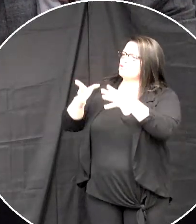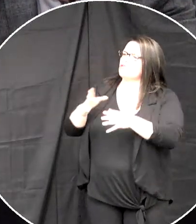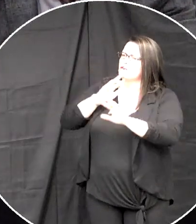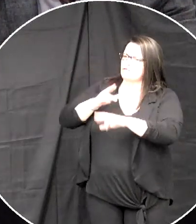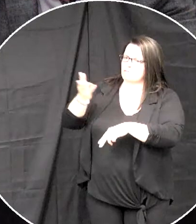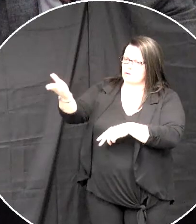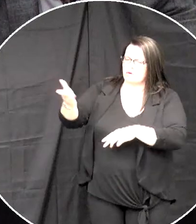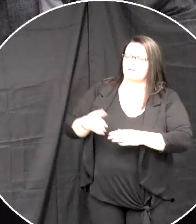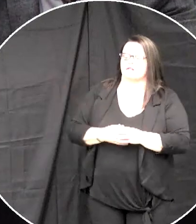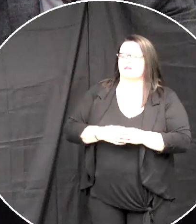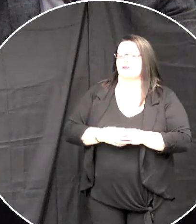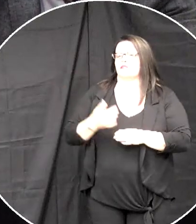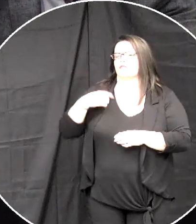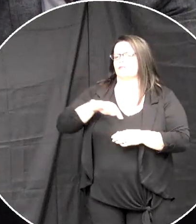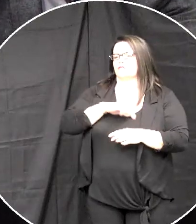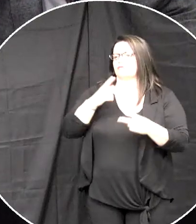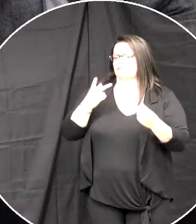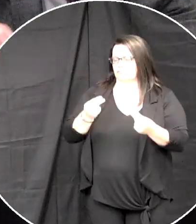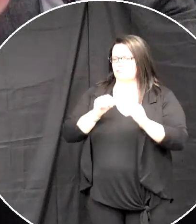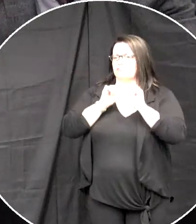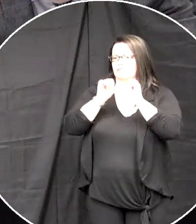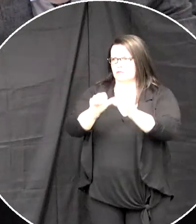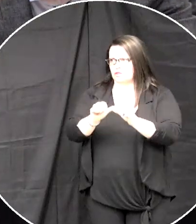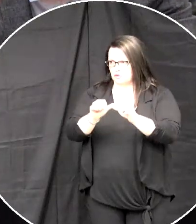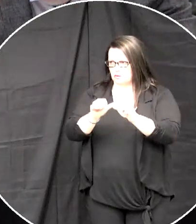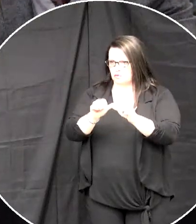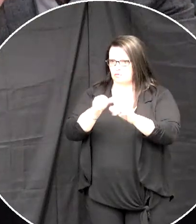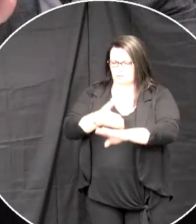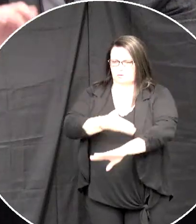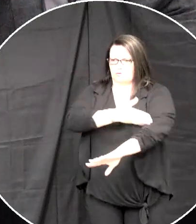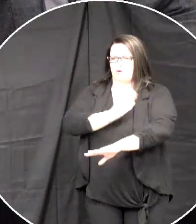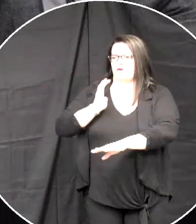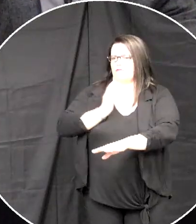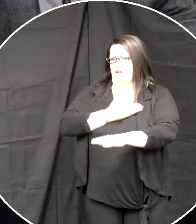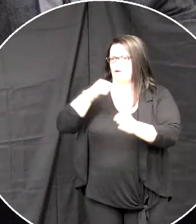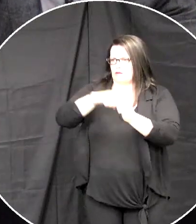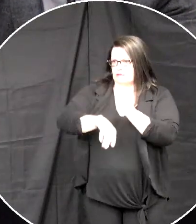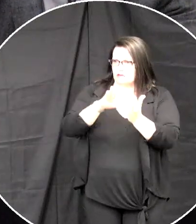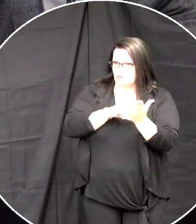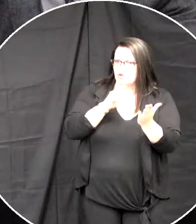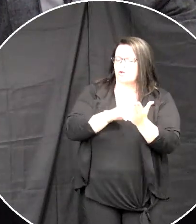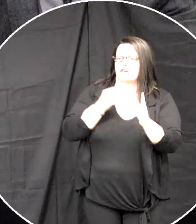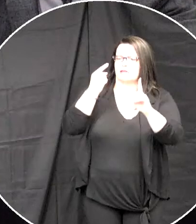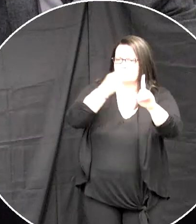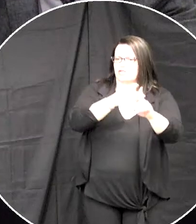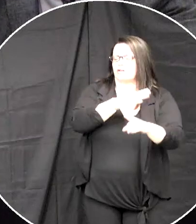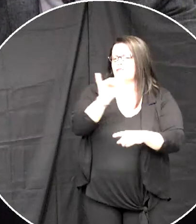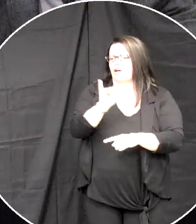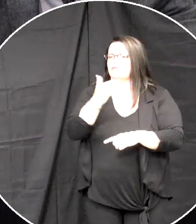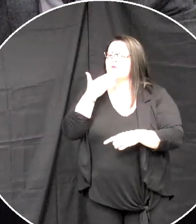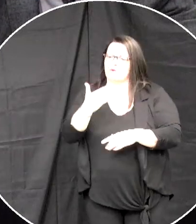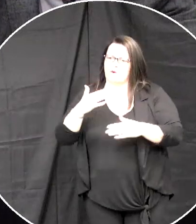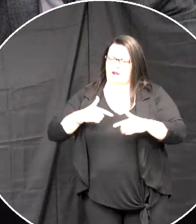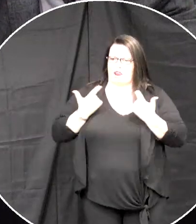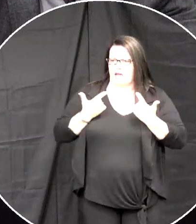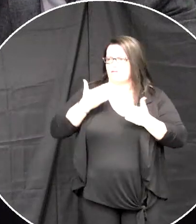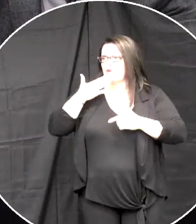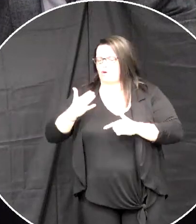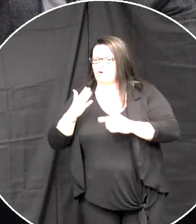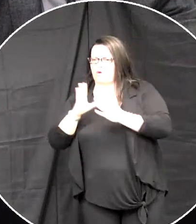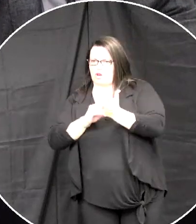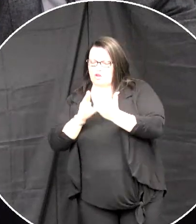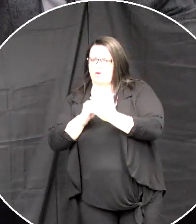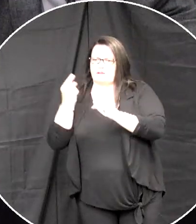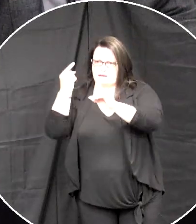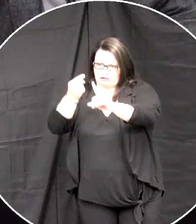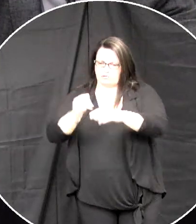we did continue to advance our deep learning initiative and our Good at Life, Good at Learning initiative. And we took